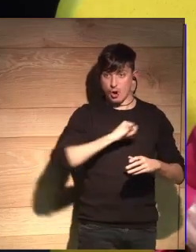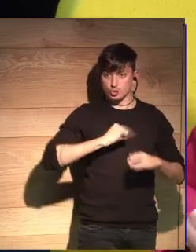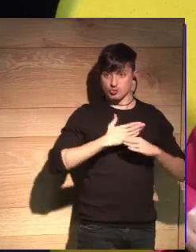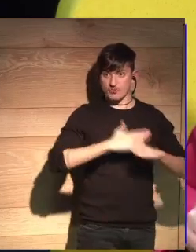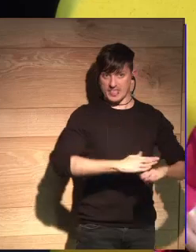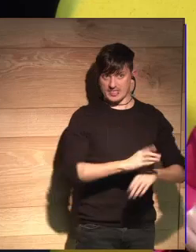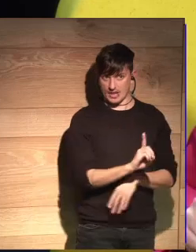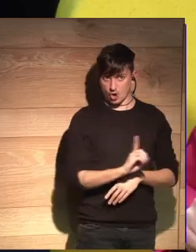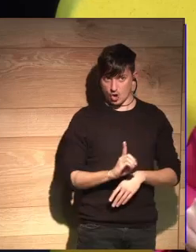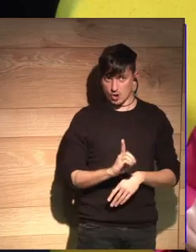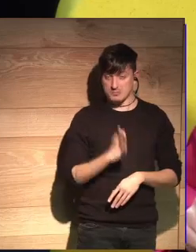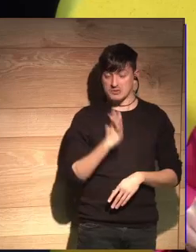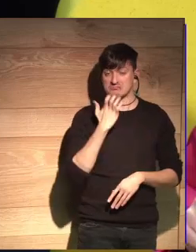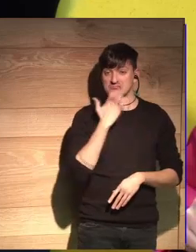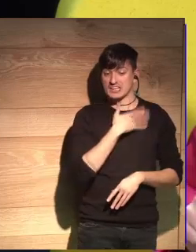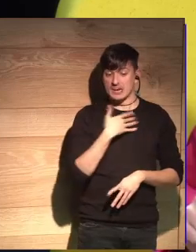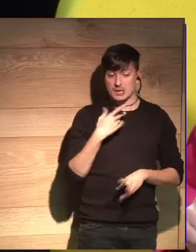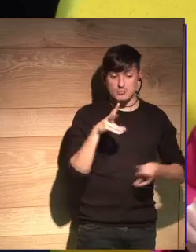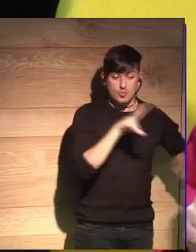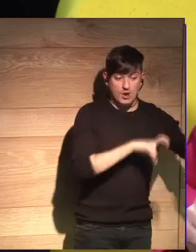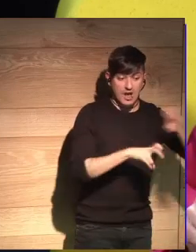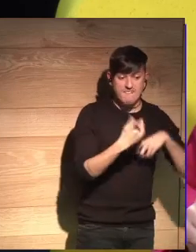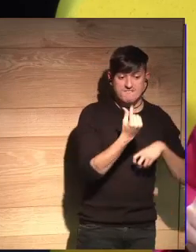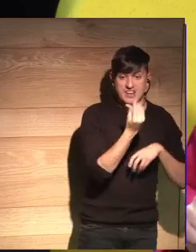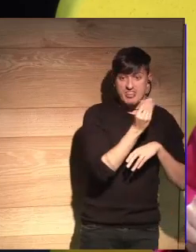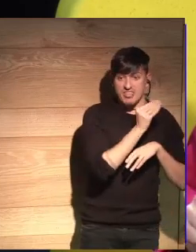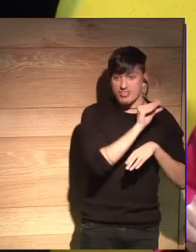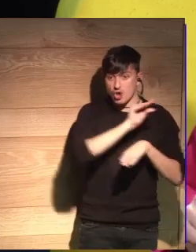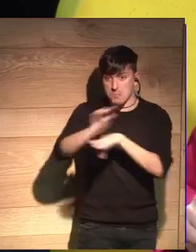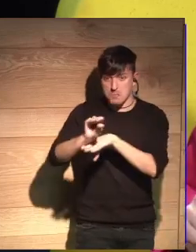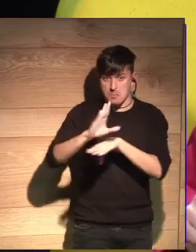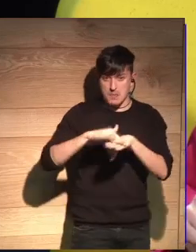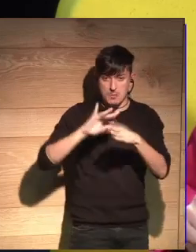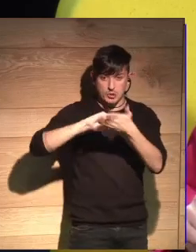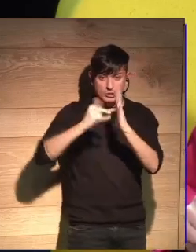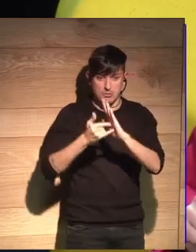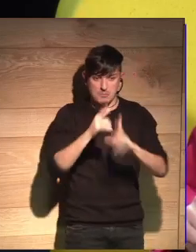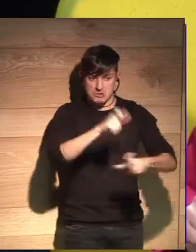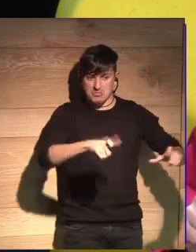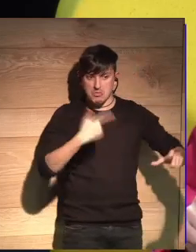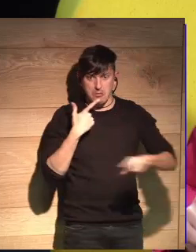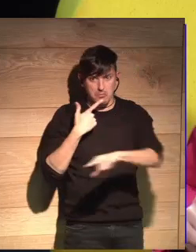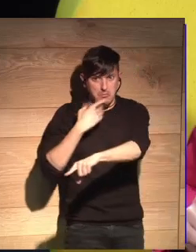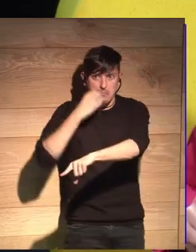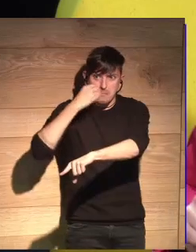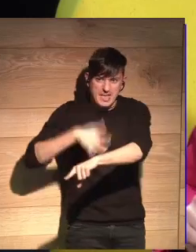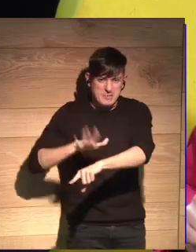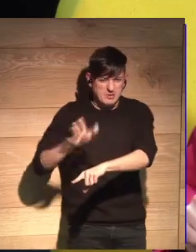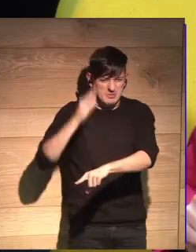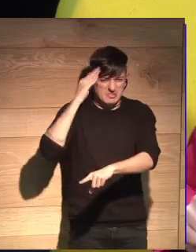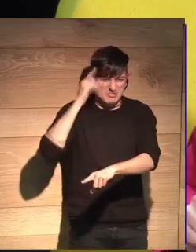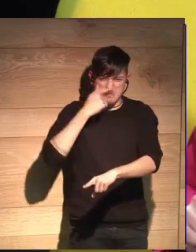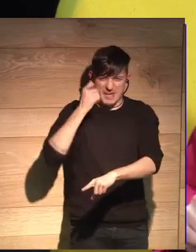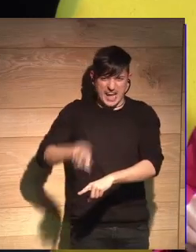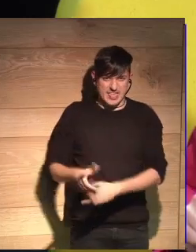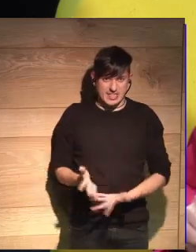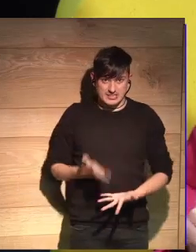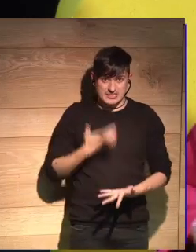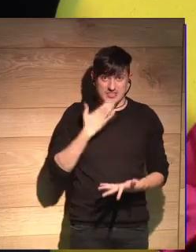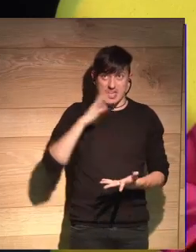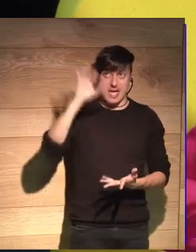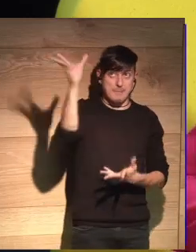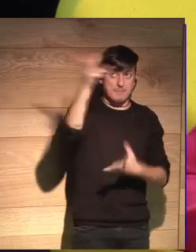project, people say, that's beautiful, Anders, but you don't get any money. Saying, but in space, people throw money at it. This is ridiculous